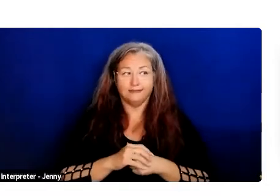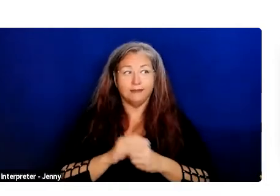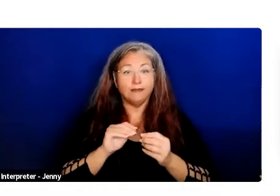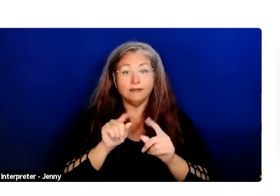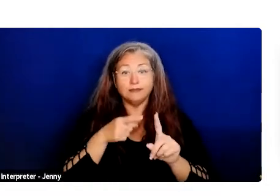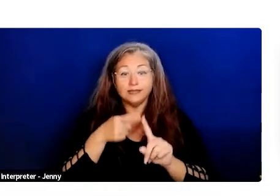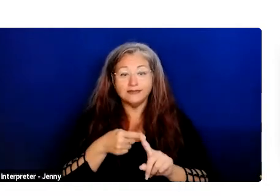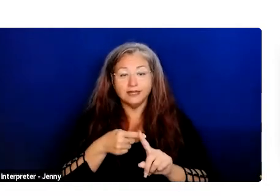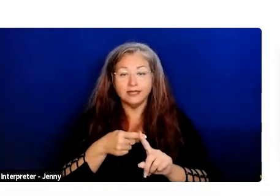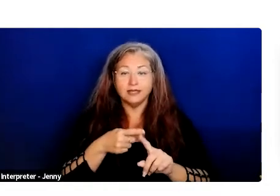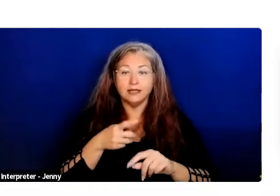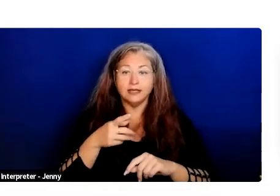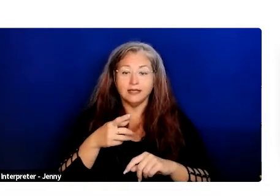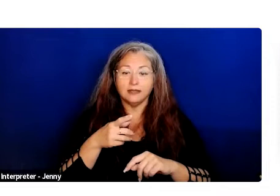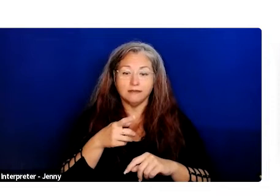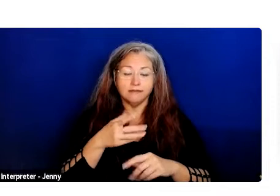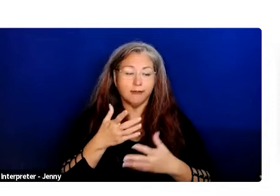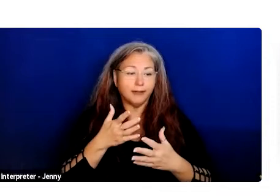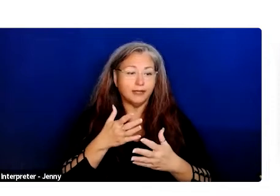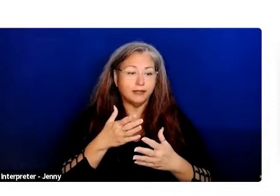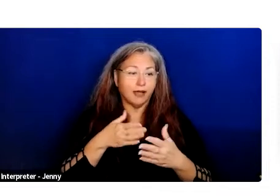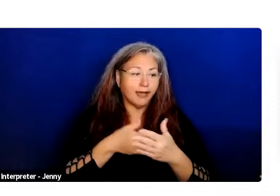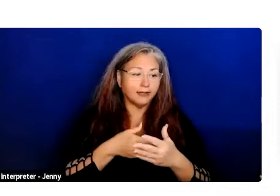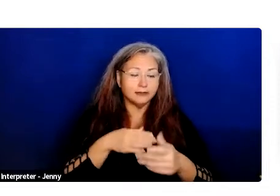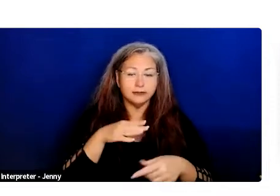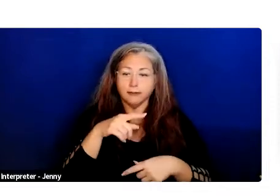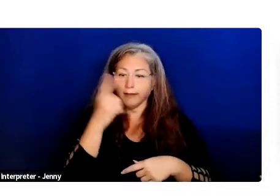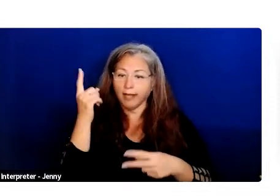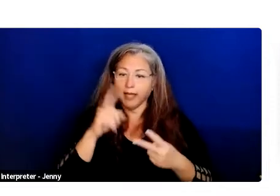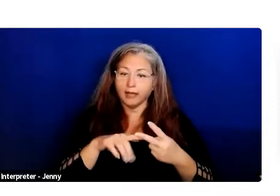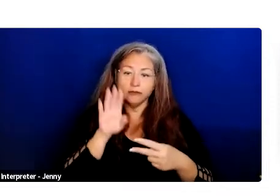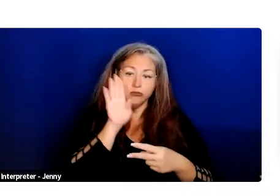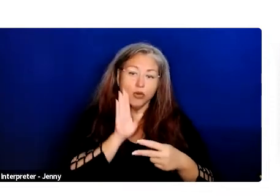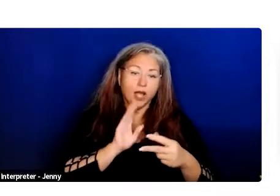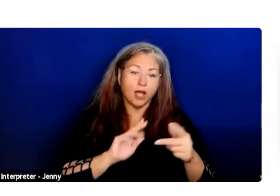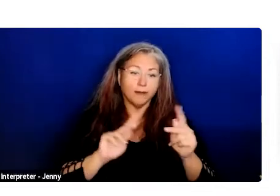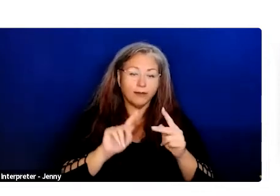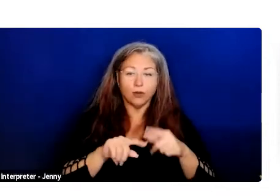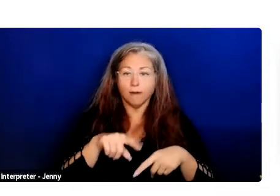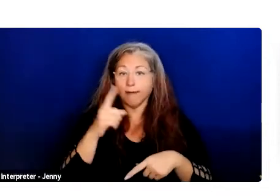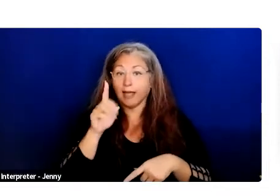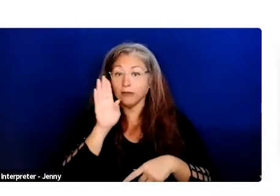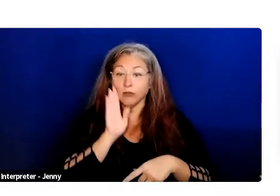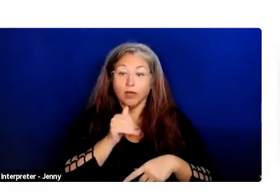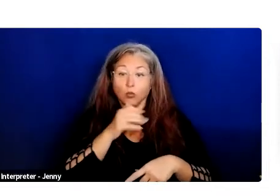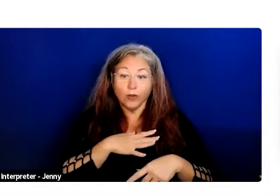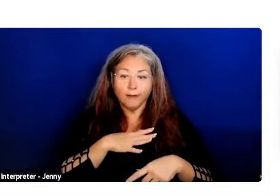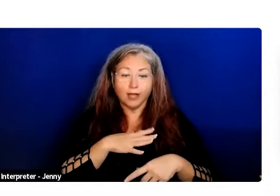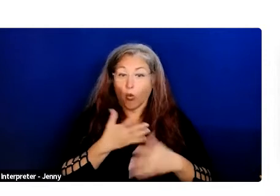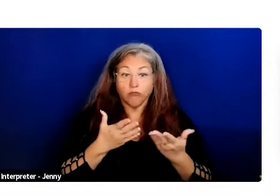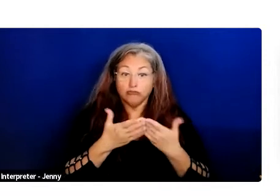specifically against Black and brown people, against Black and brown women and women in